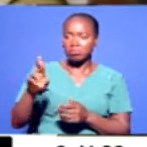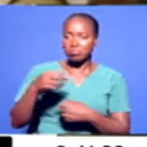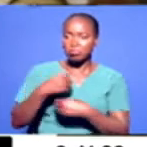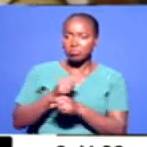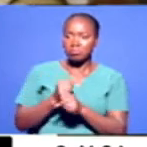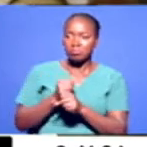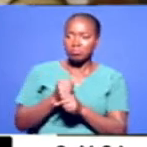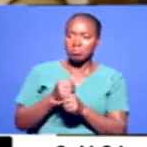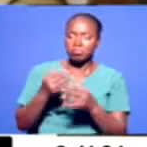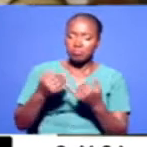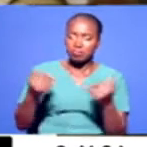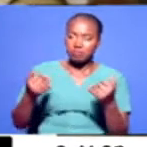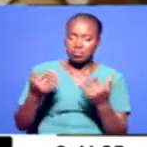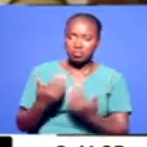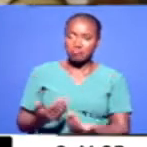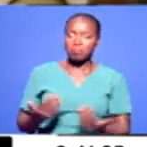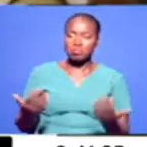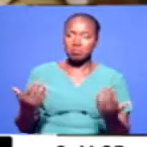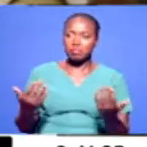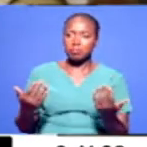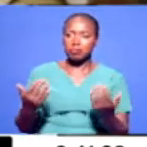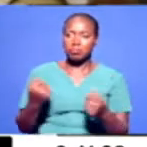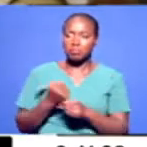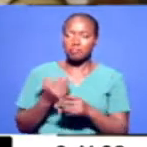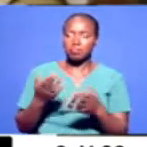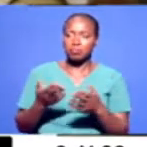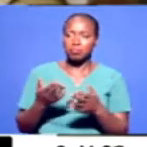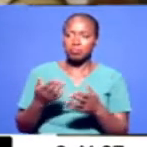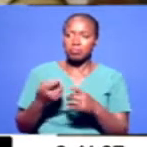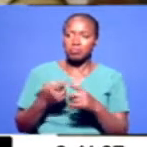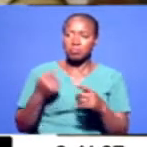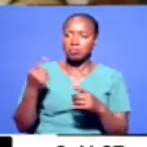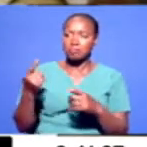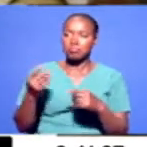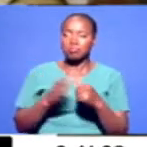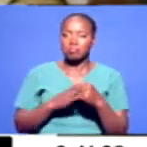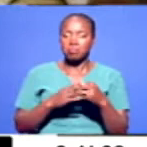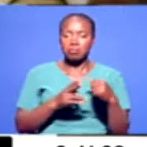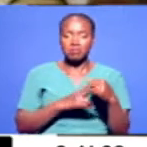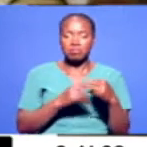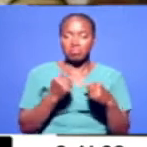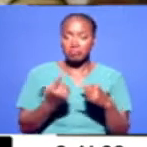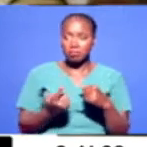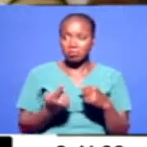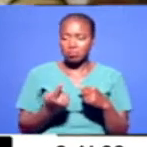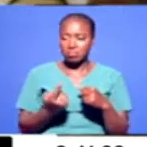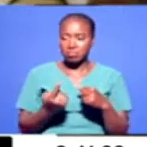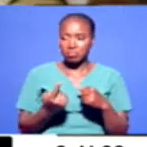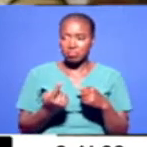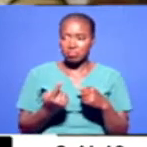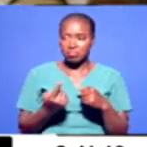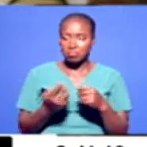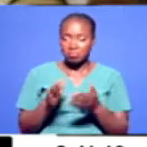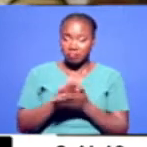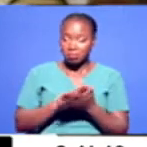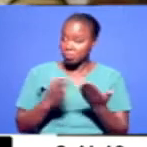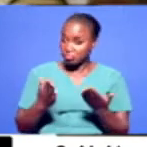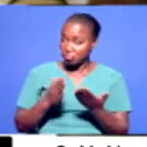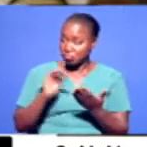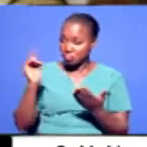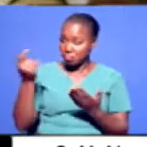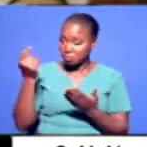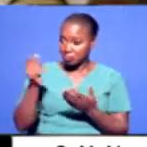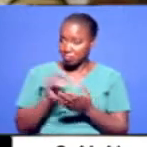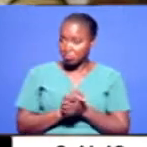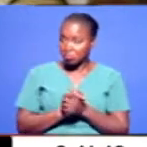And he has been doing this from 1971, based here in Kenya.